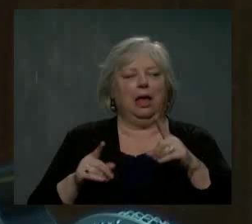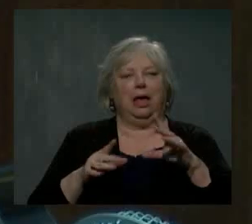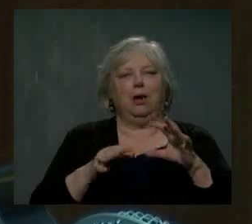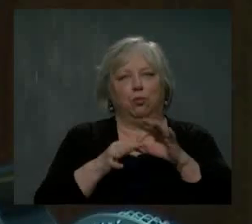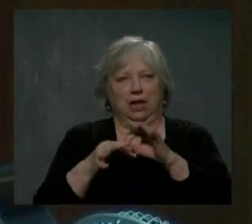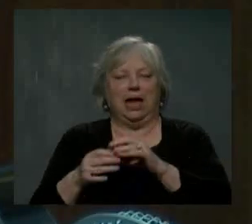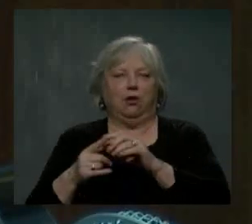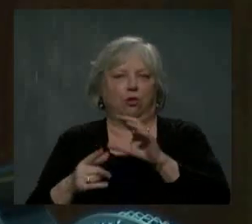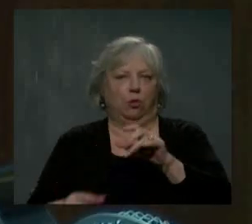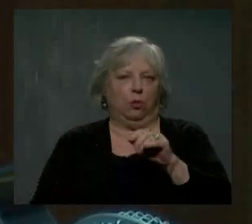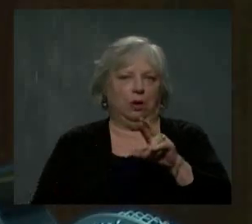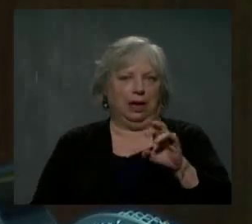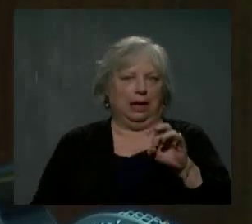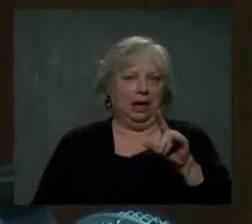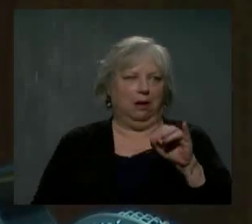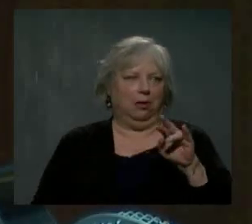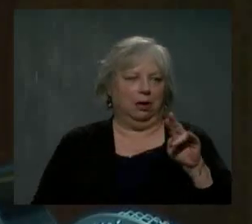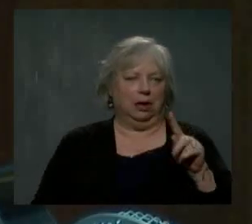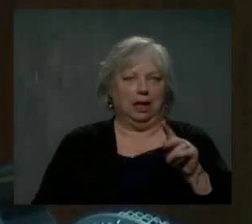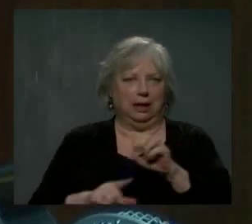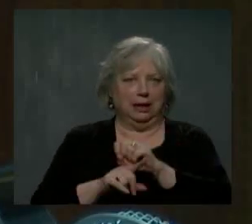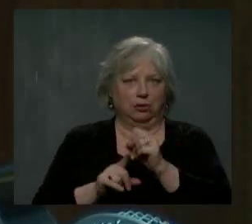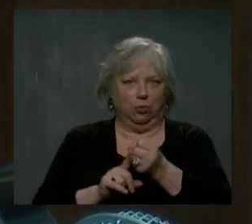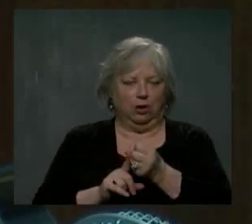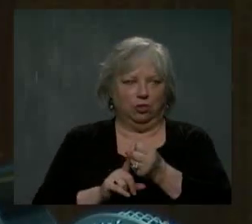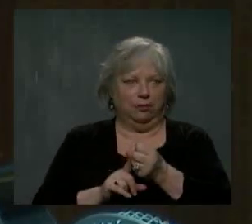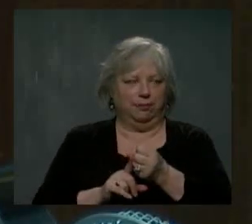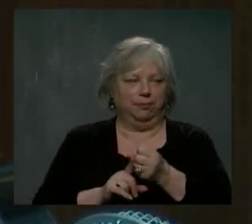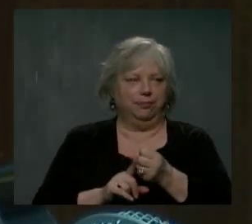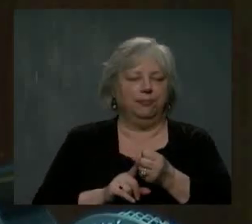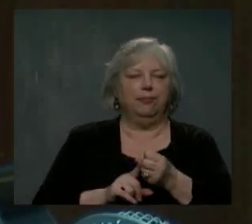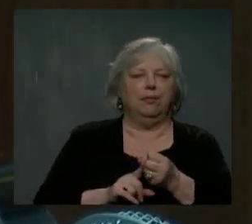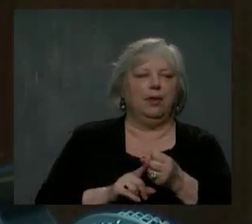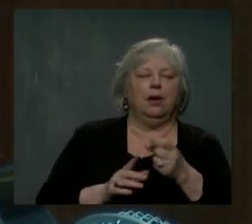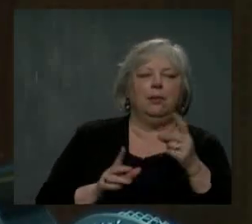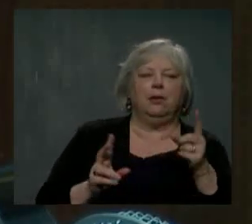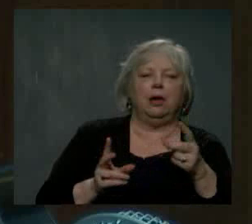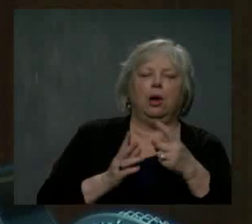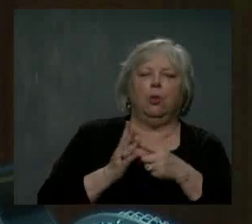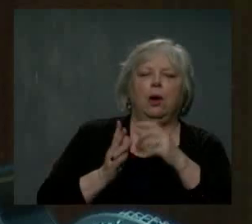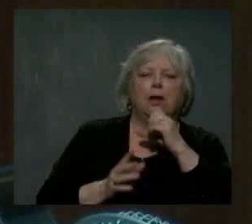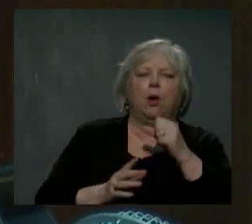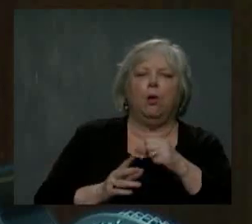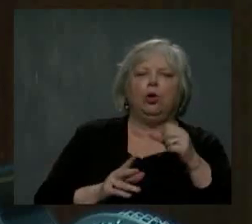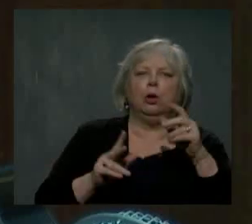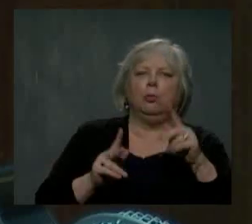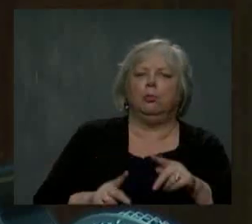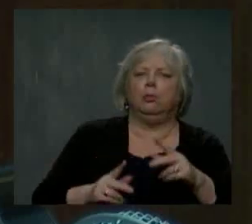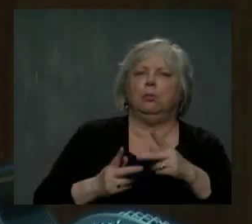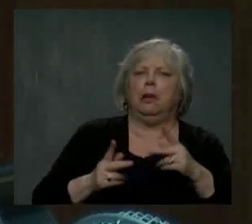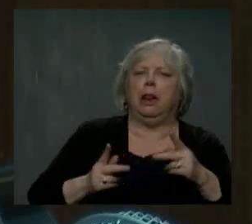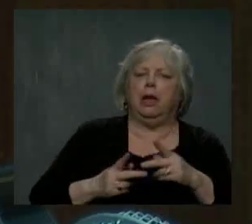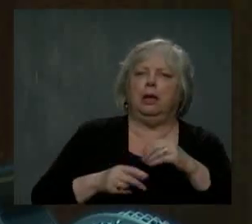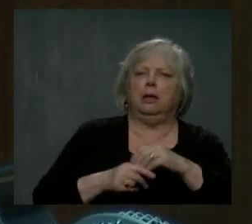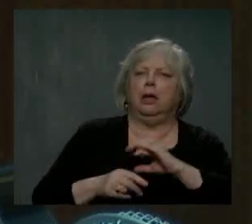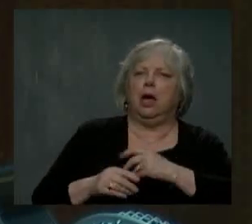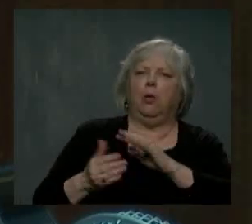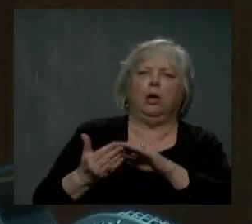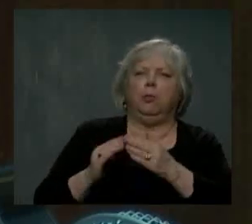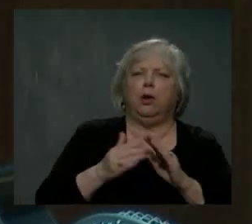CareLink. And my narrative here says, what is the older person's place in our